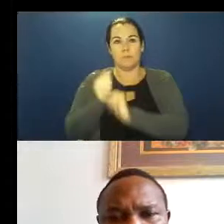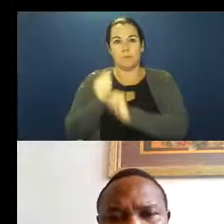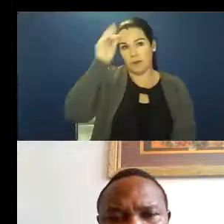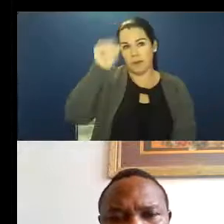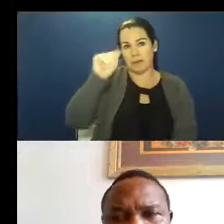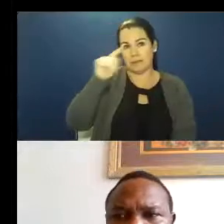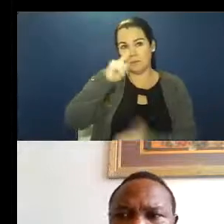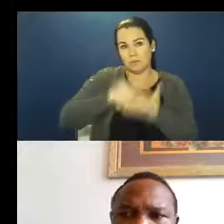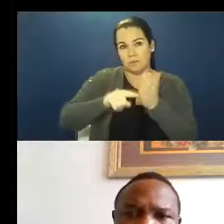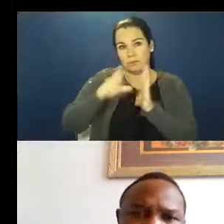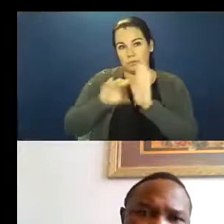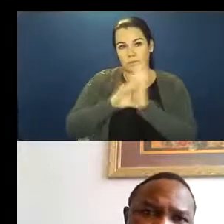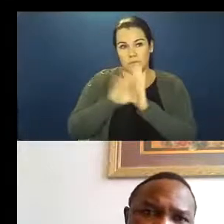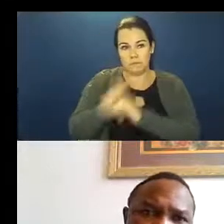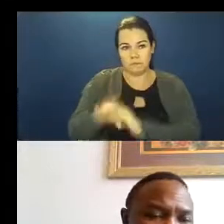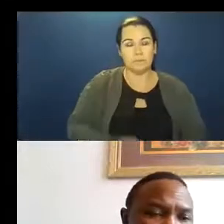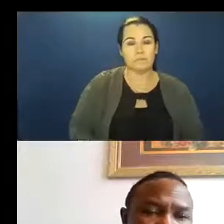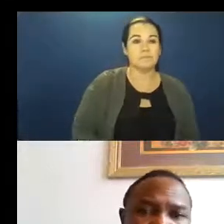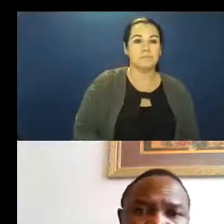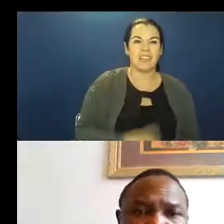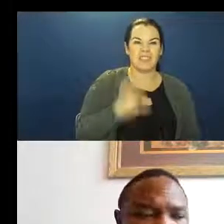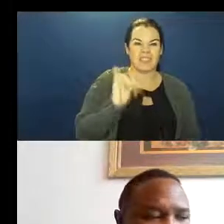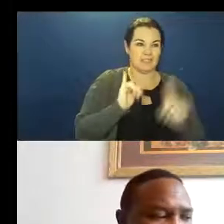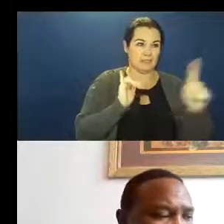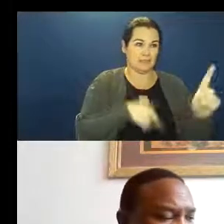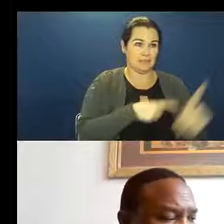So that's that particular project.